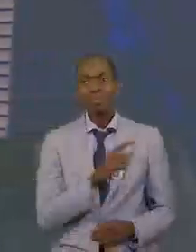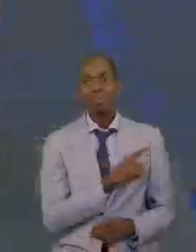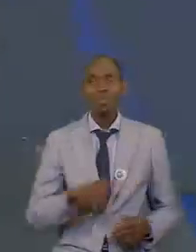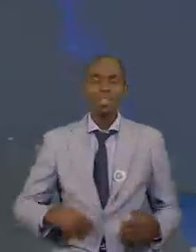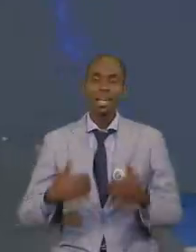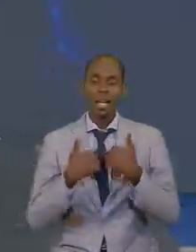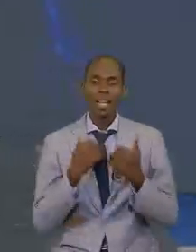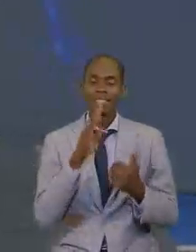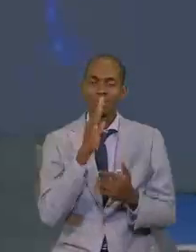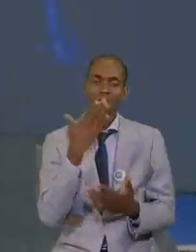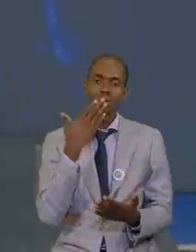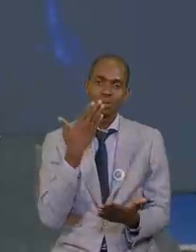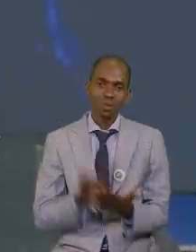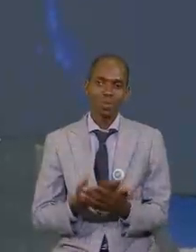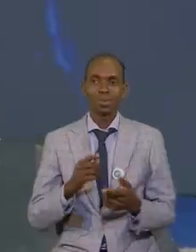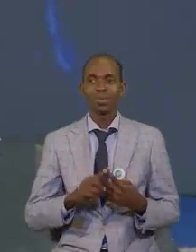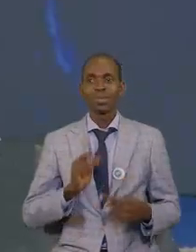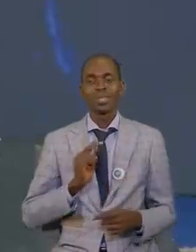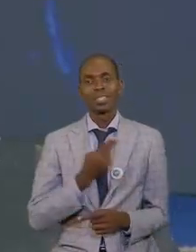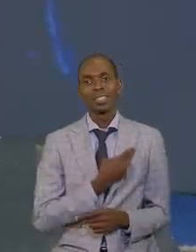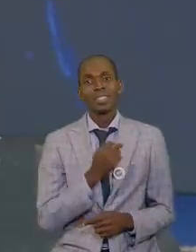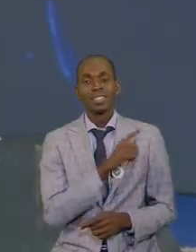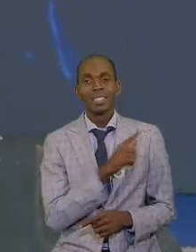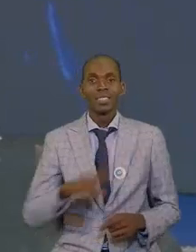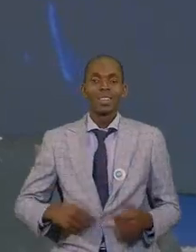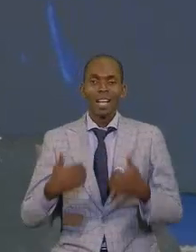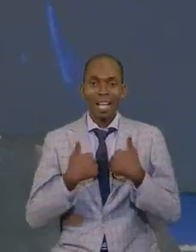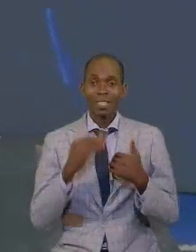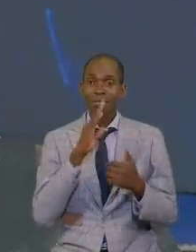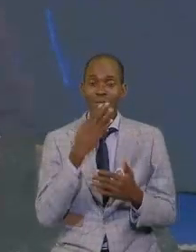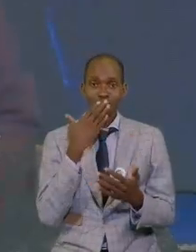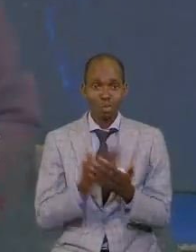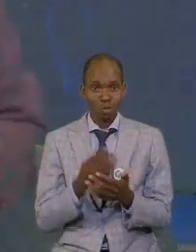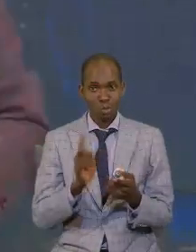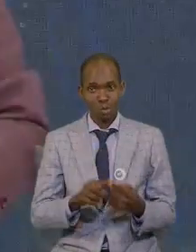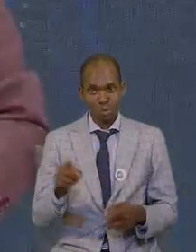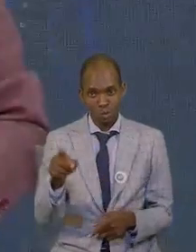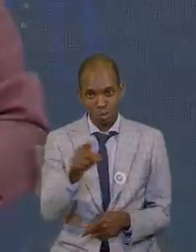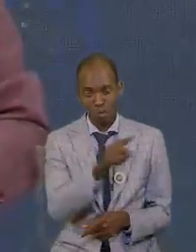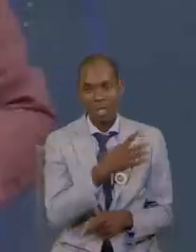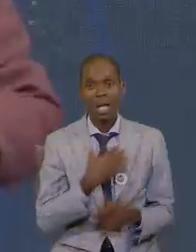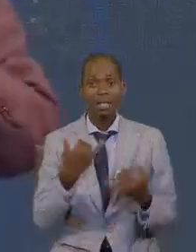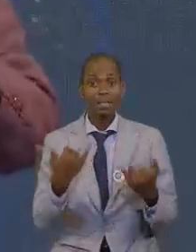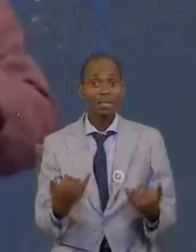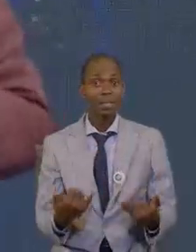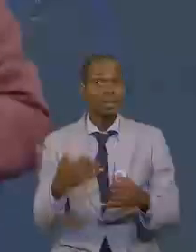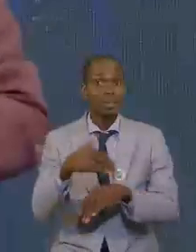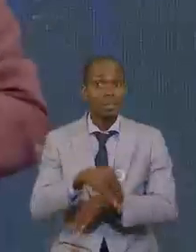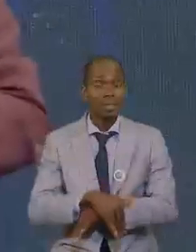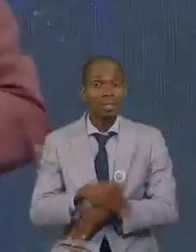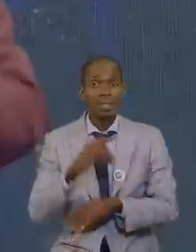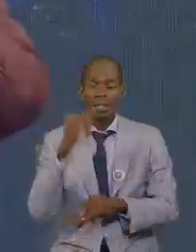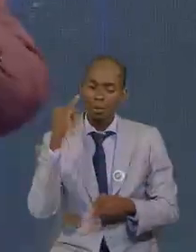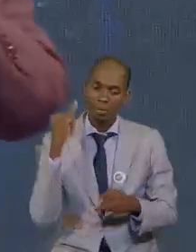us. The Lord has been good to you. And tonight, the final